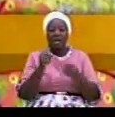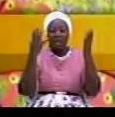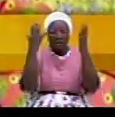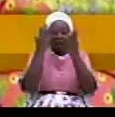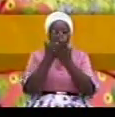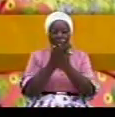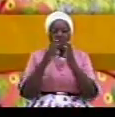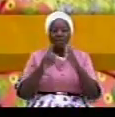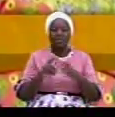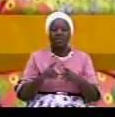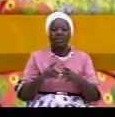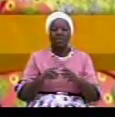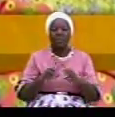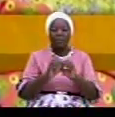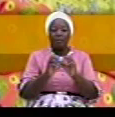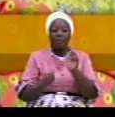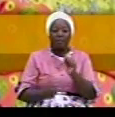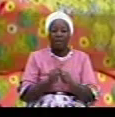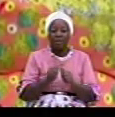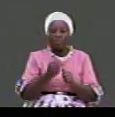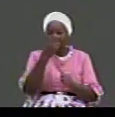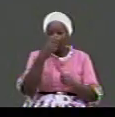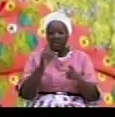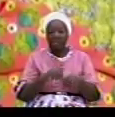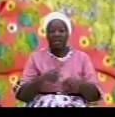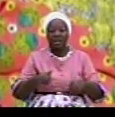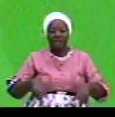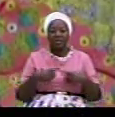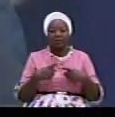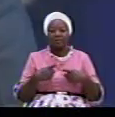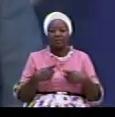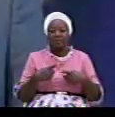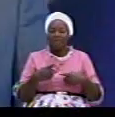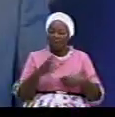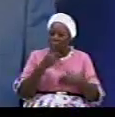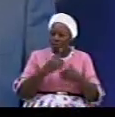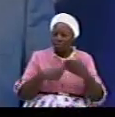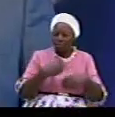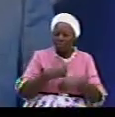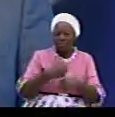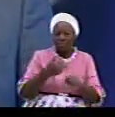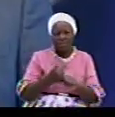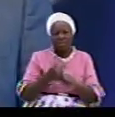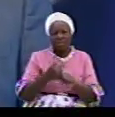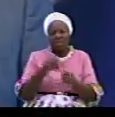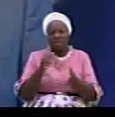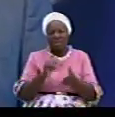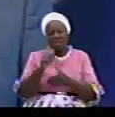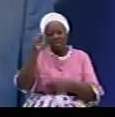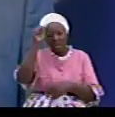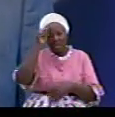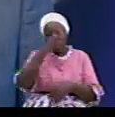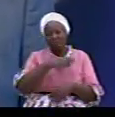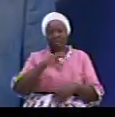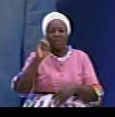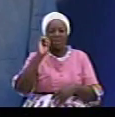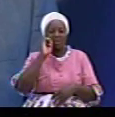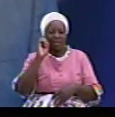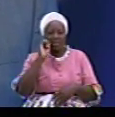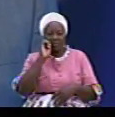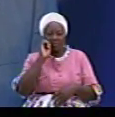Eve, and he gave them the key of dominion, the